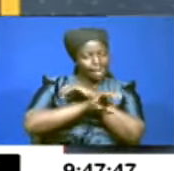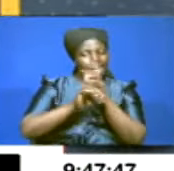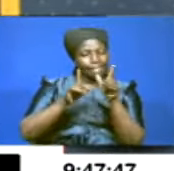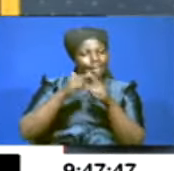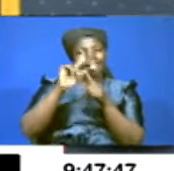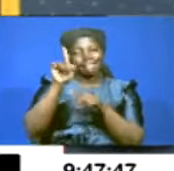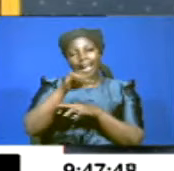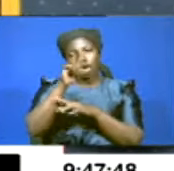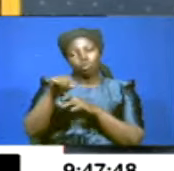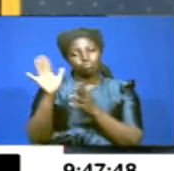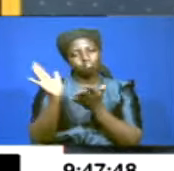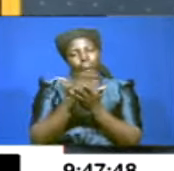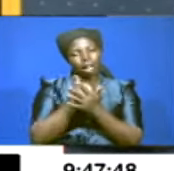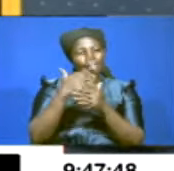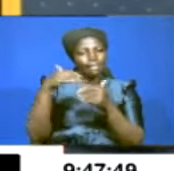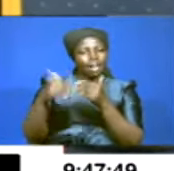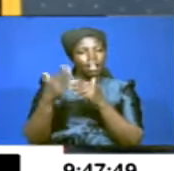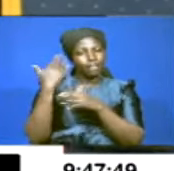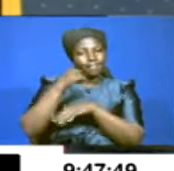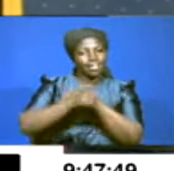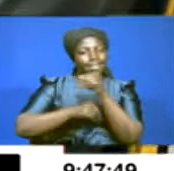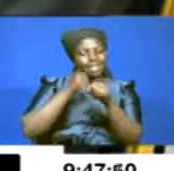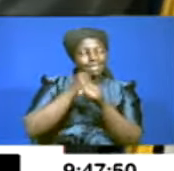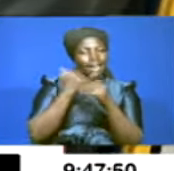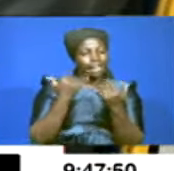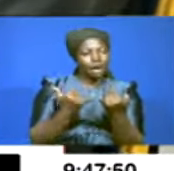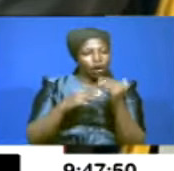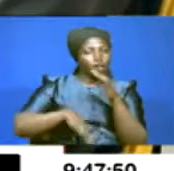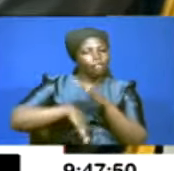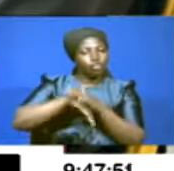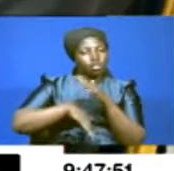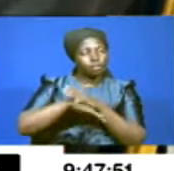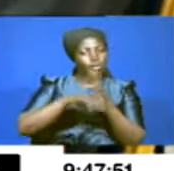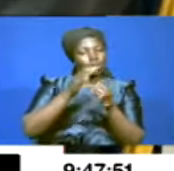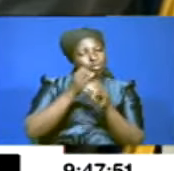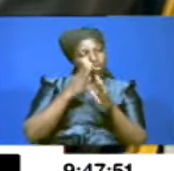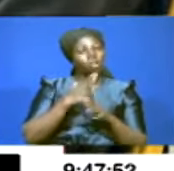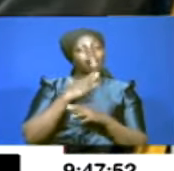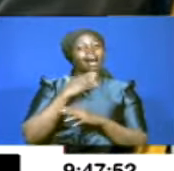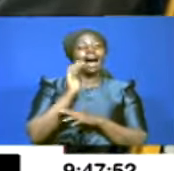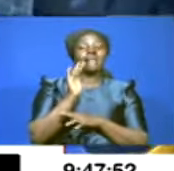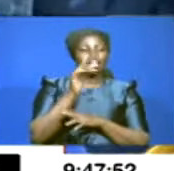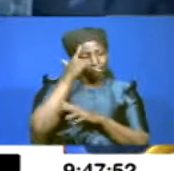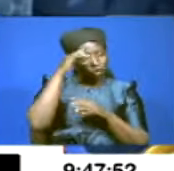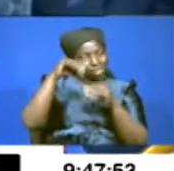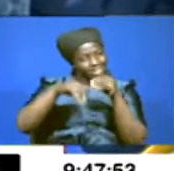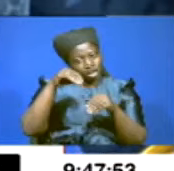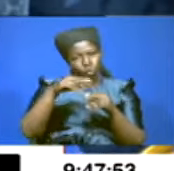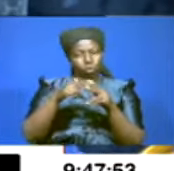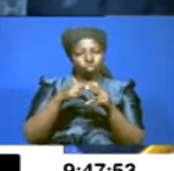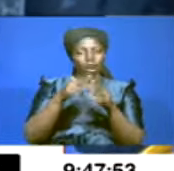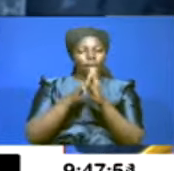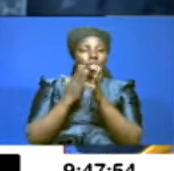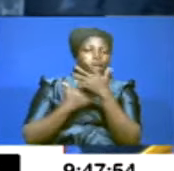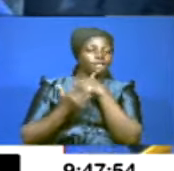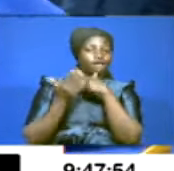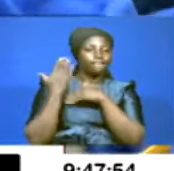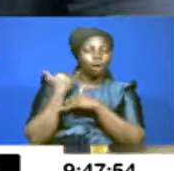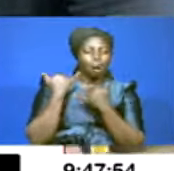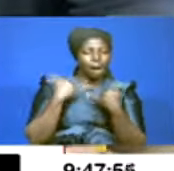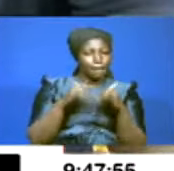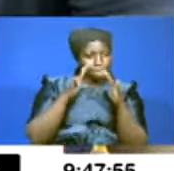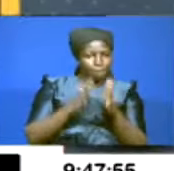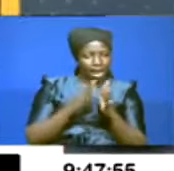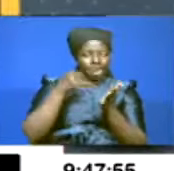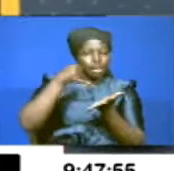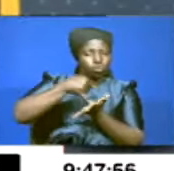year. The football stakeholders now want elections to be held soon, with former players incorporated in the running of the